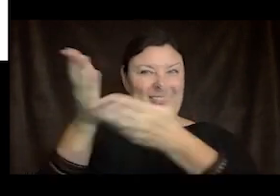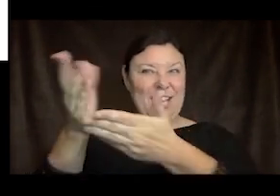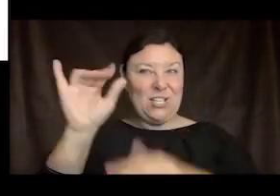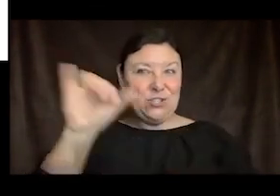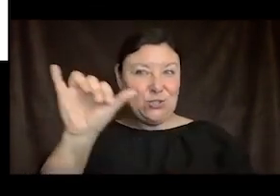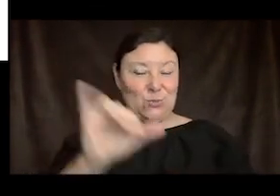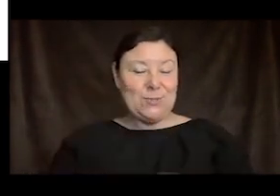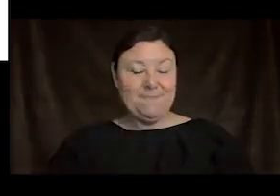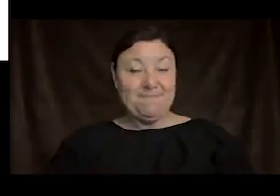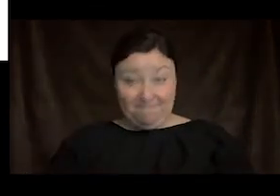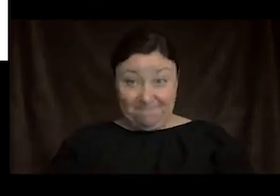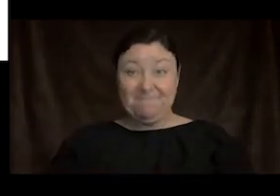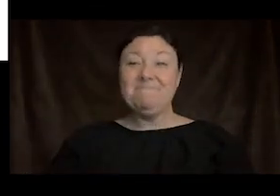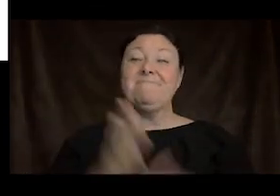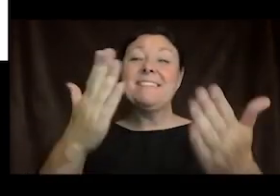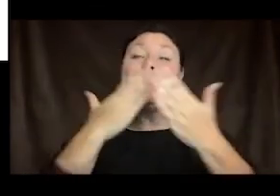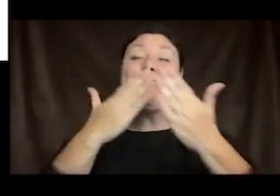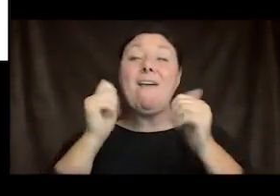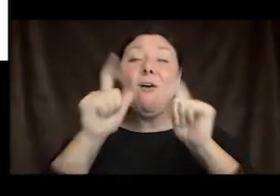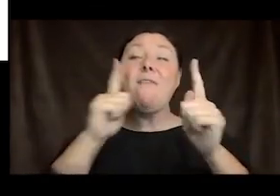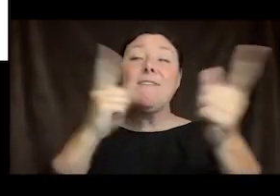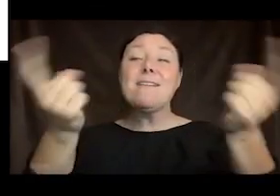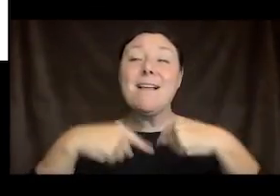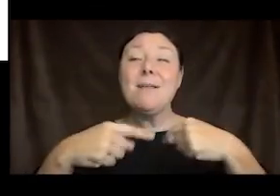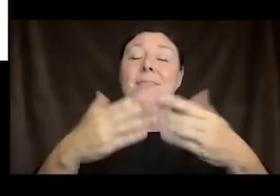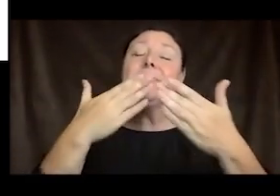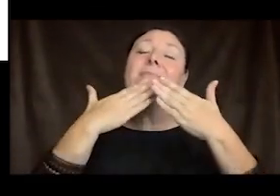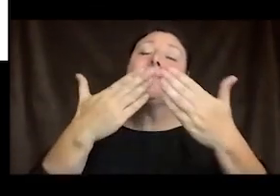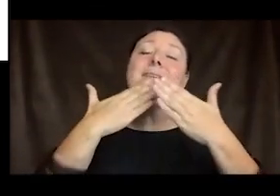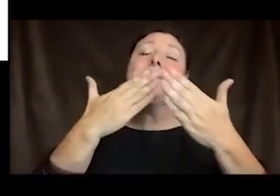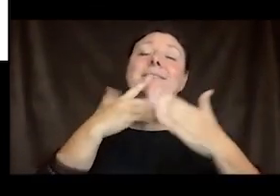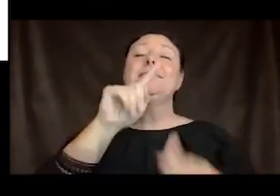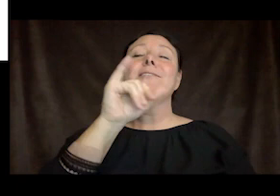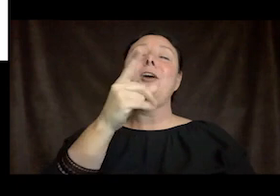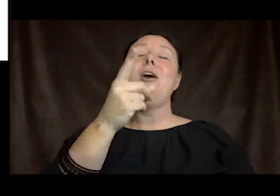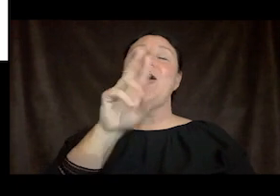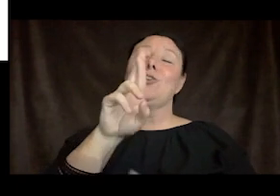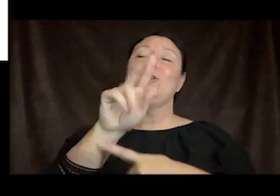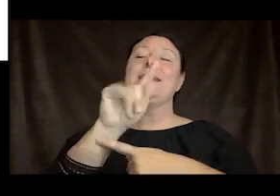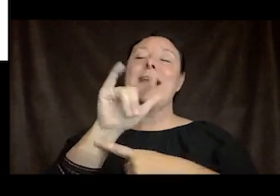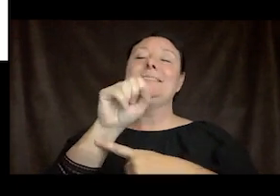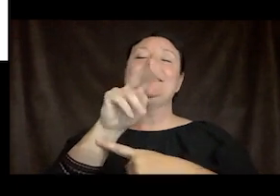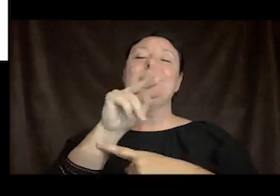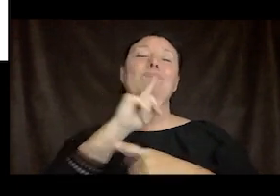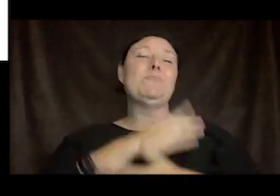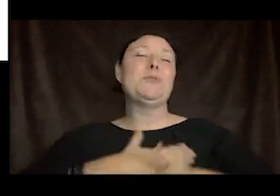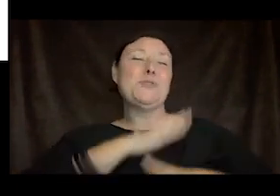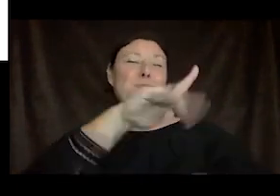the contact hours. So thank you everyone for attending, and thank you again, Dr. Tyson. We really appreciate it.